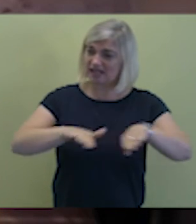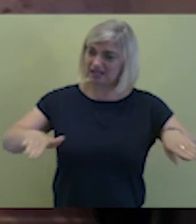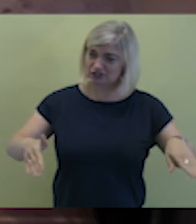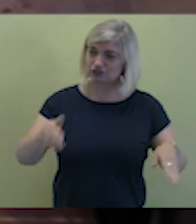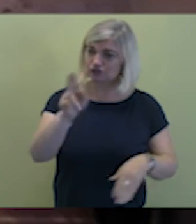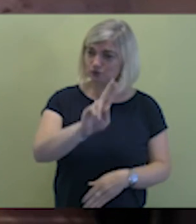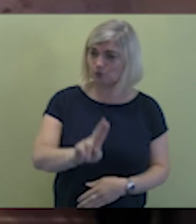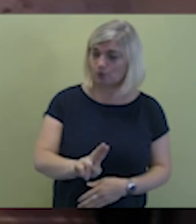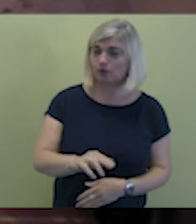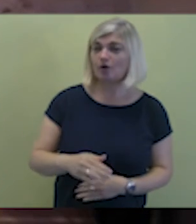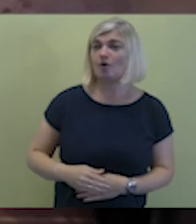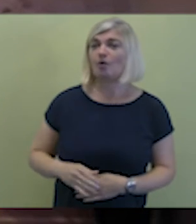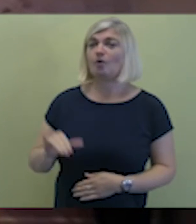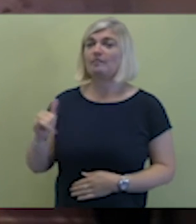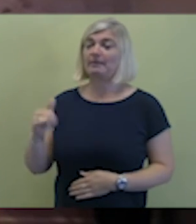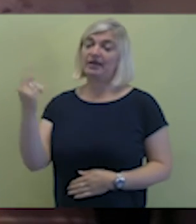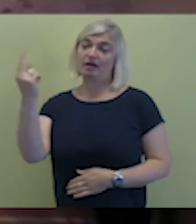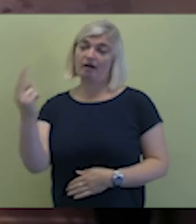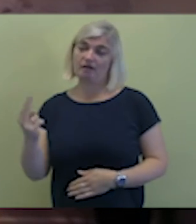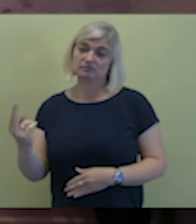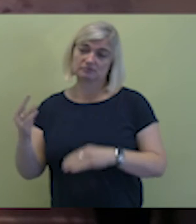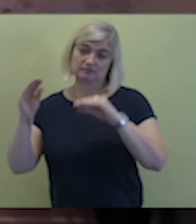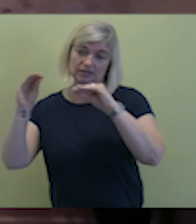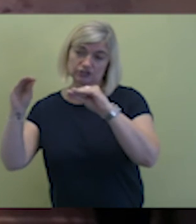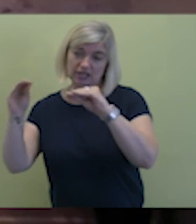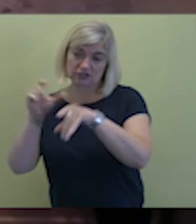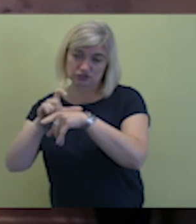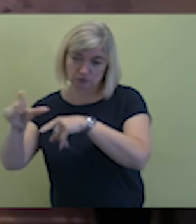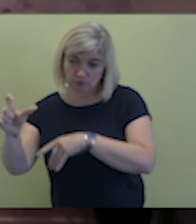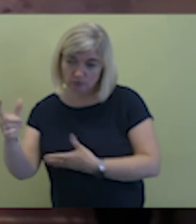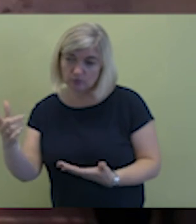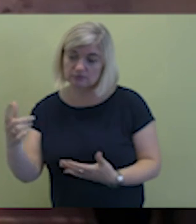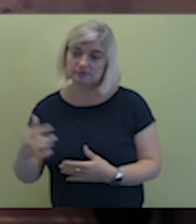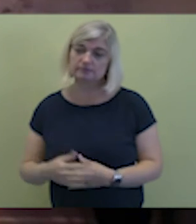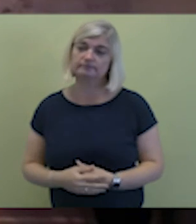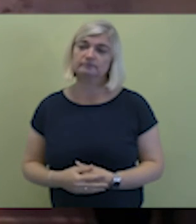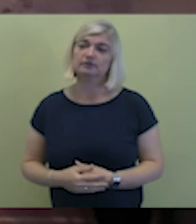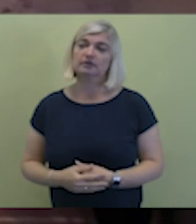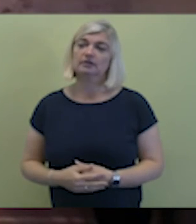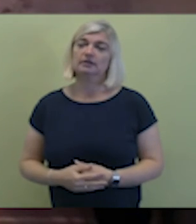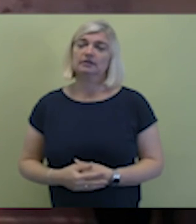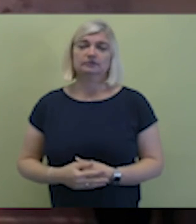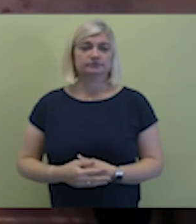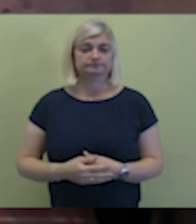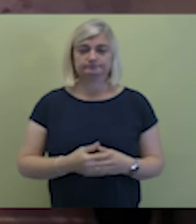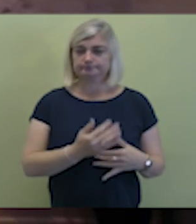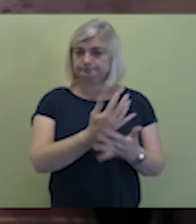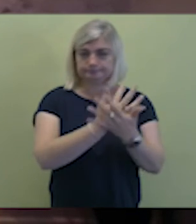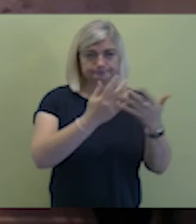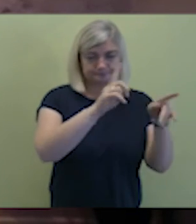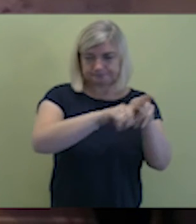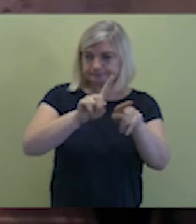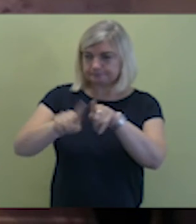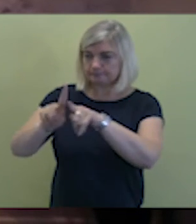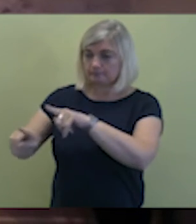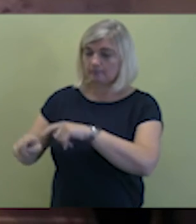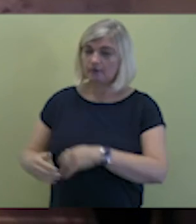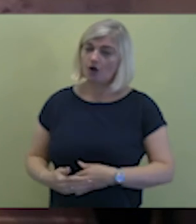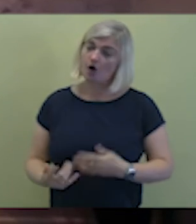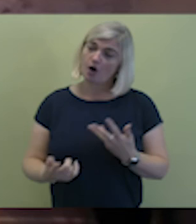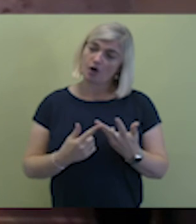schools, you know, things like arts education, maybe Mount View, those type of courses that people have heard